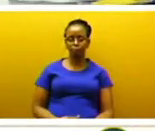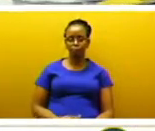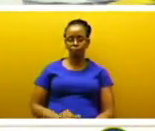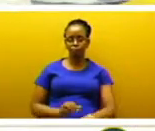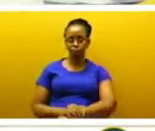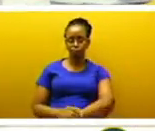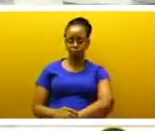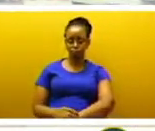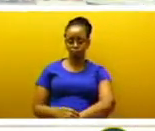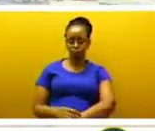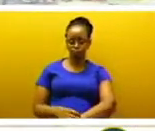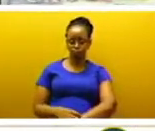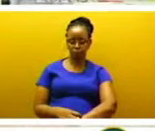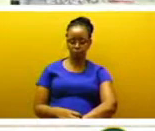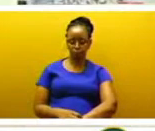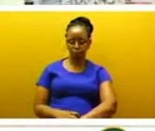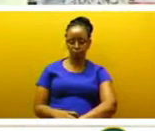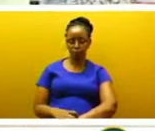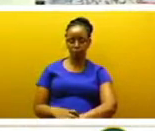We're about to.